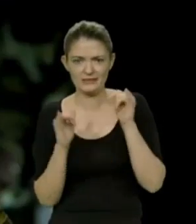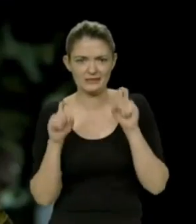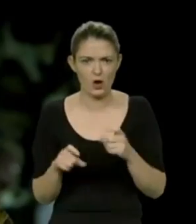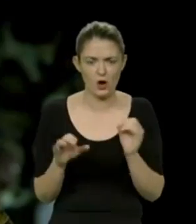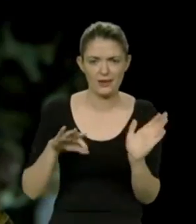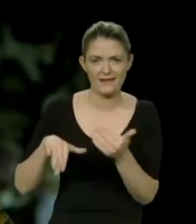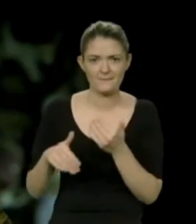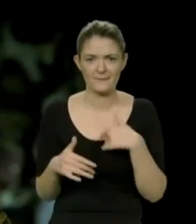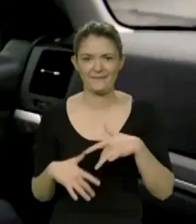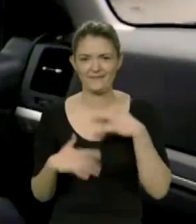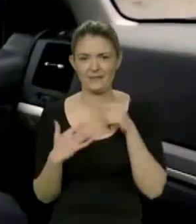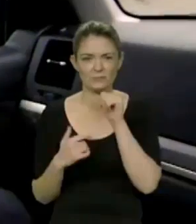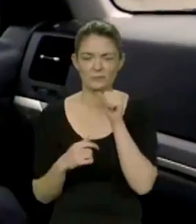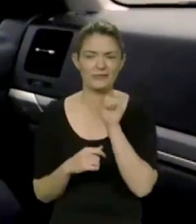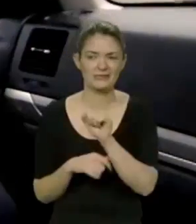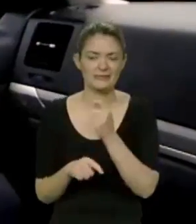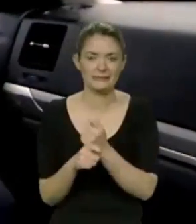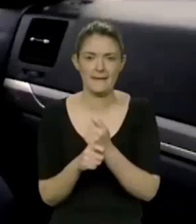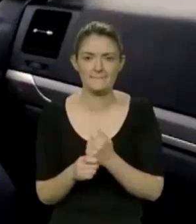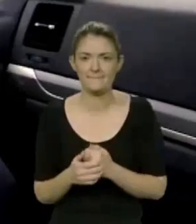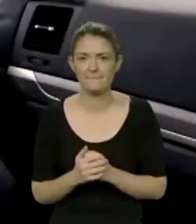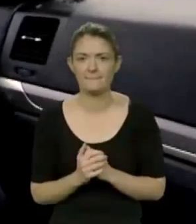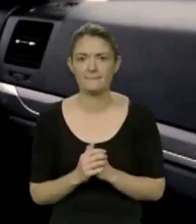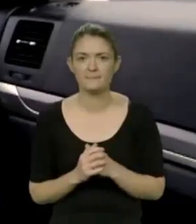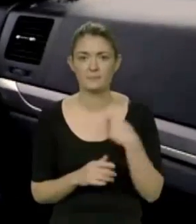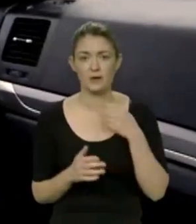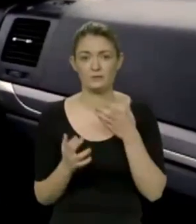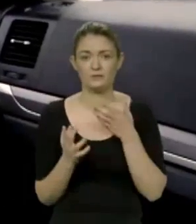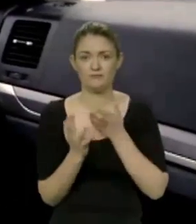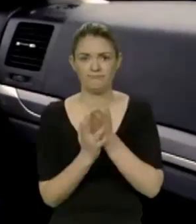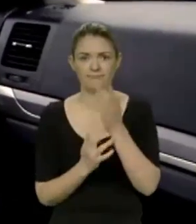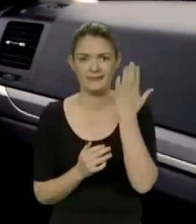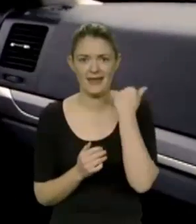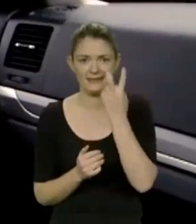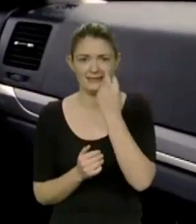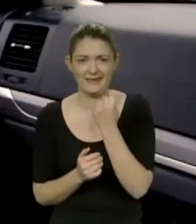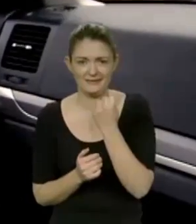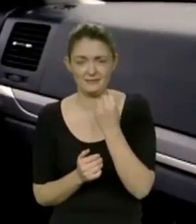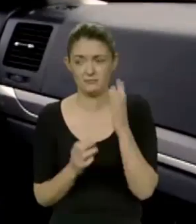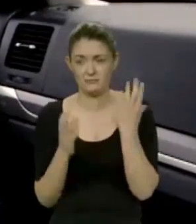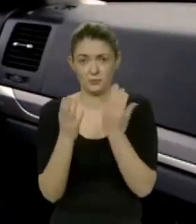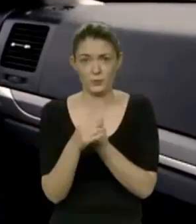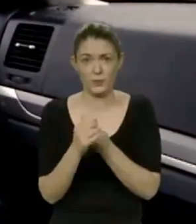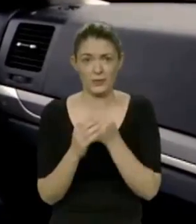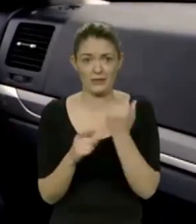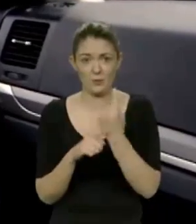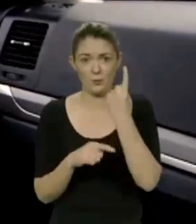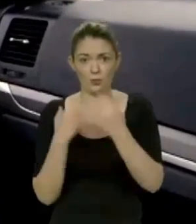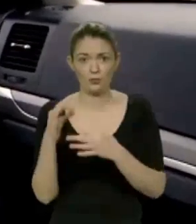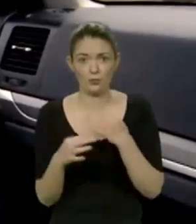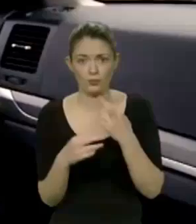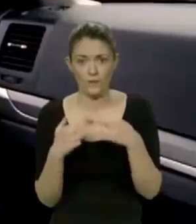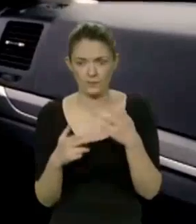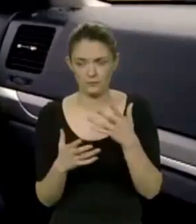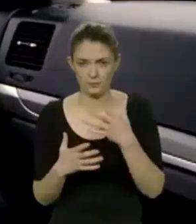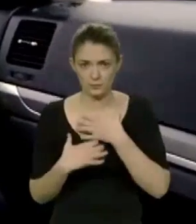that this just wasn't his time. I went into the lads there last night, got everyone together in one of the rooms, and they were gobsmacked, saying, like, are you sure that's what you want? I said, yeah, at the